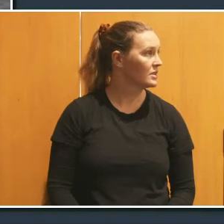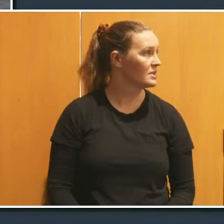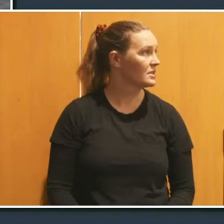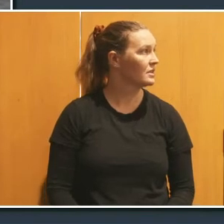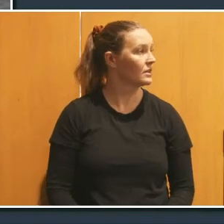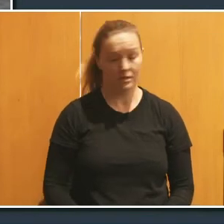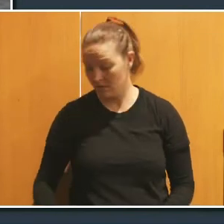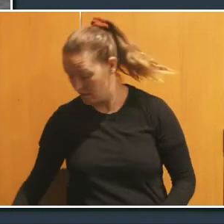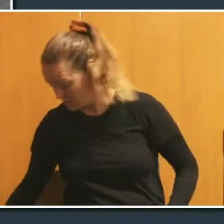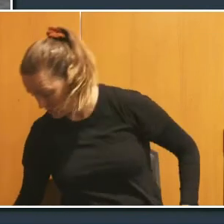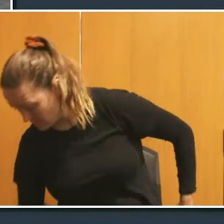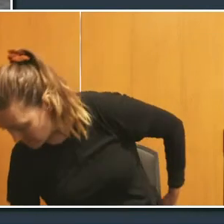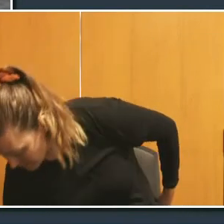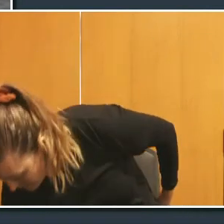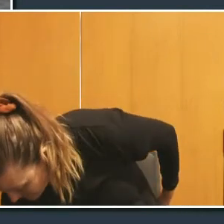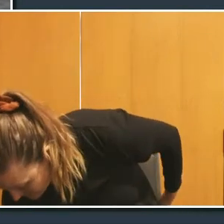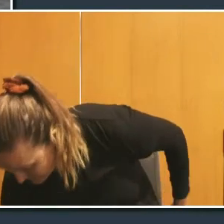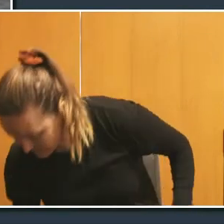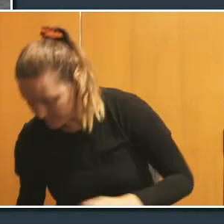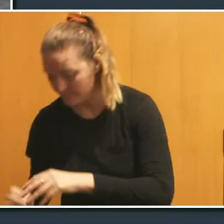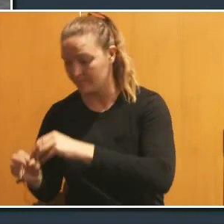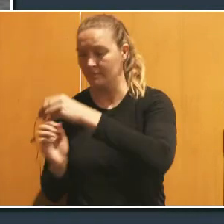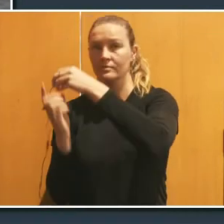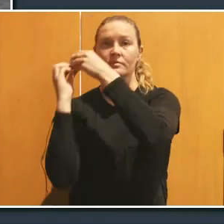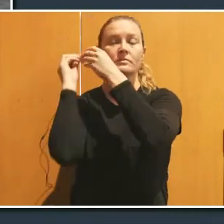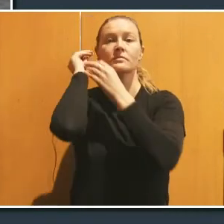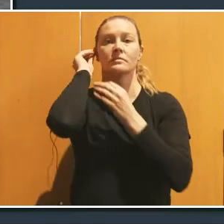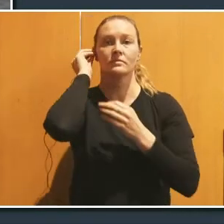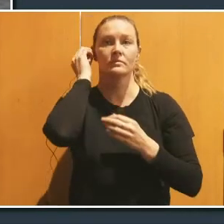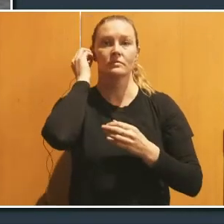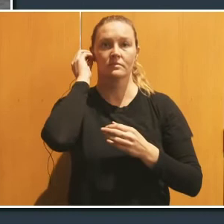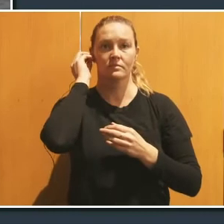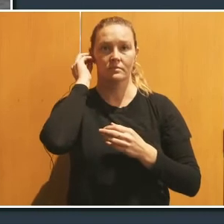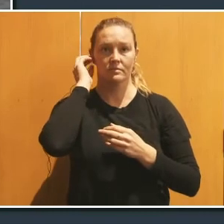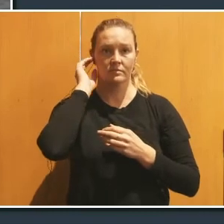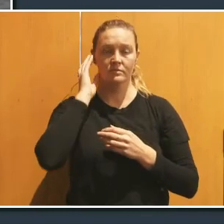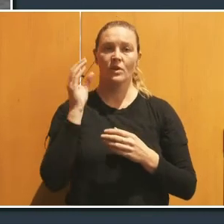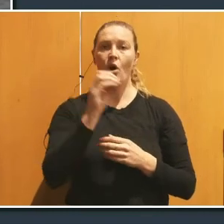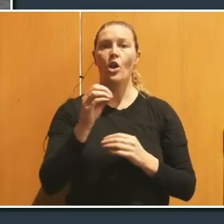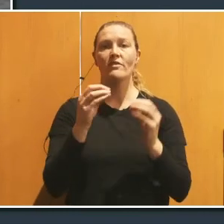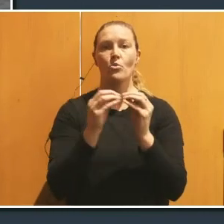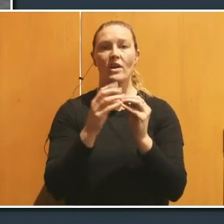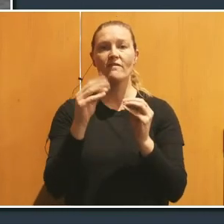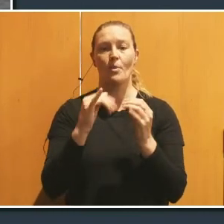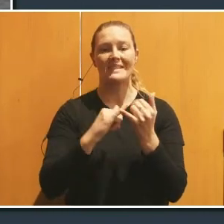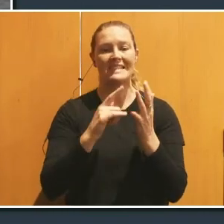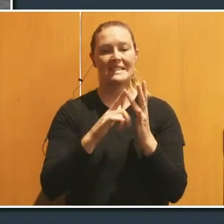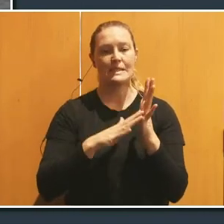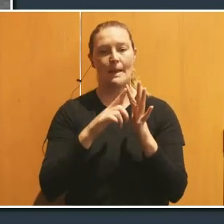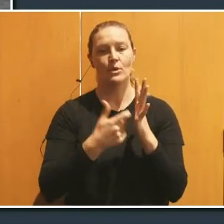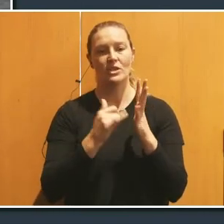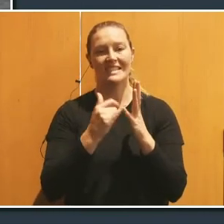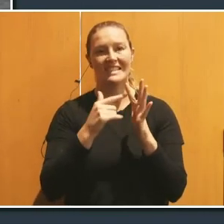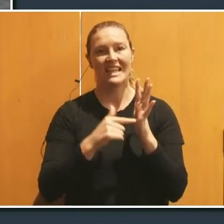Right, we now have Oliver Boyd on behalf of Somerset Group Holdings, who will be zooming in. Here he is. Welcome,